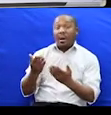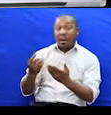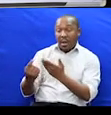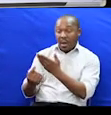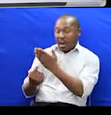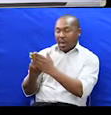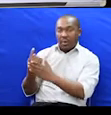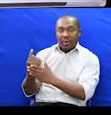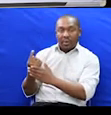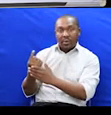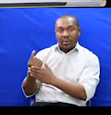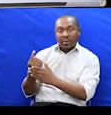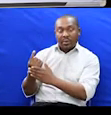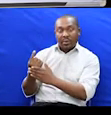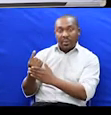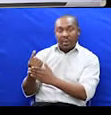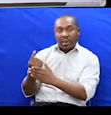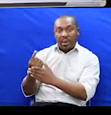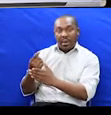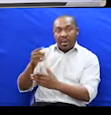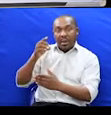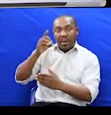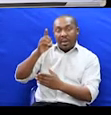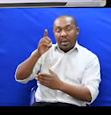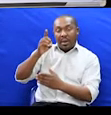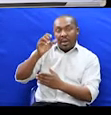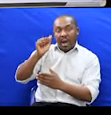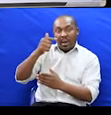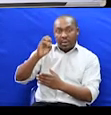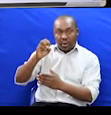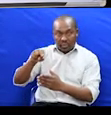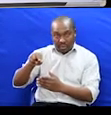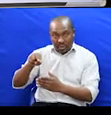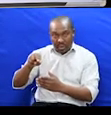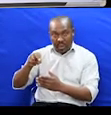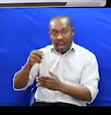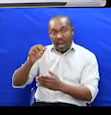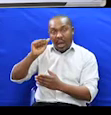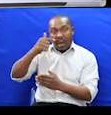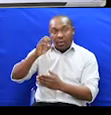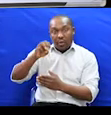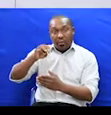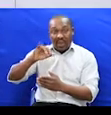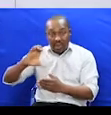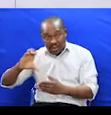according to Dalton's atomic theory, is a small